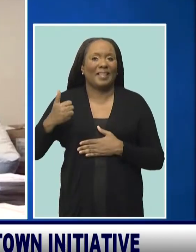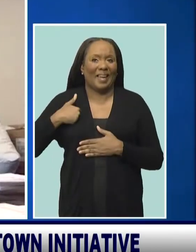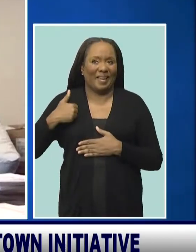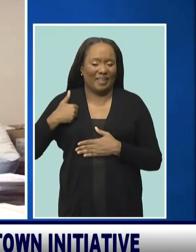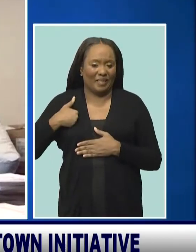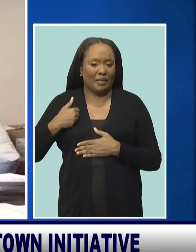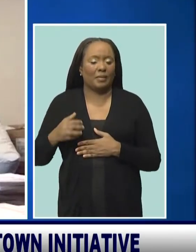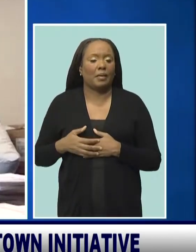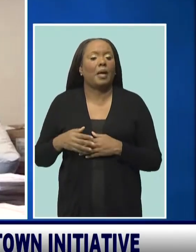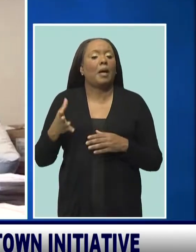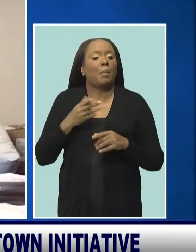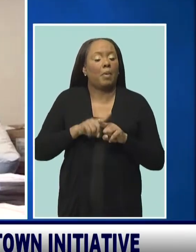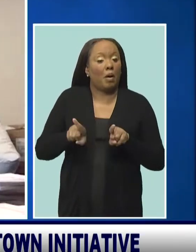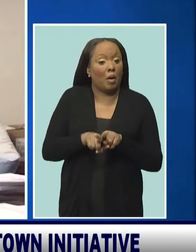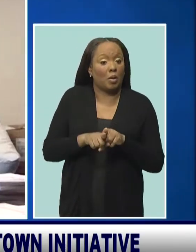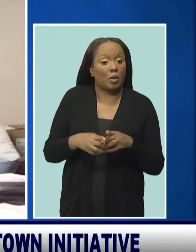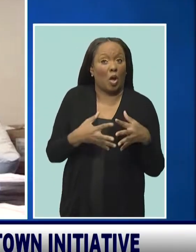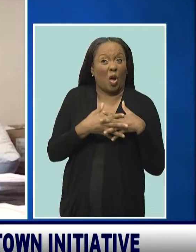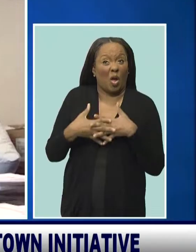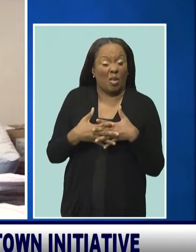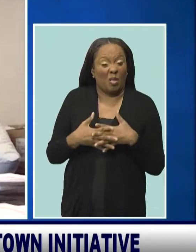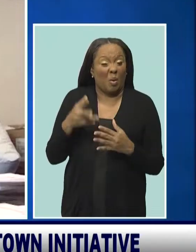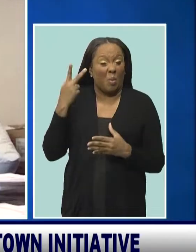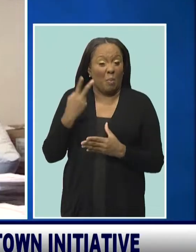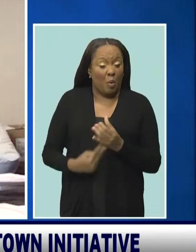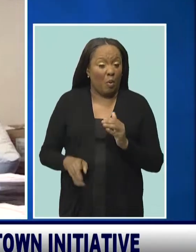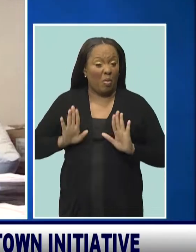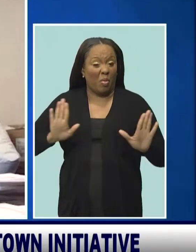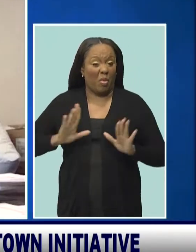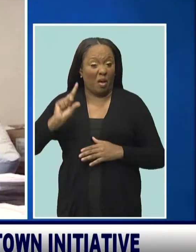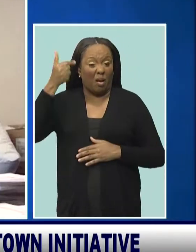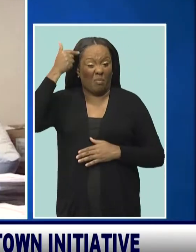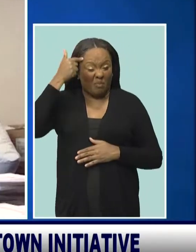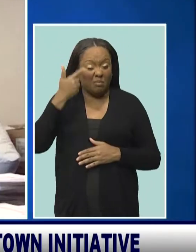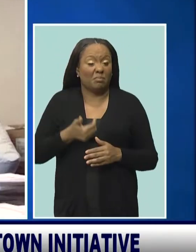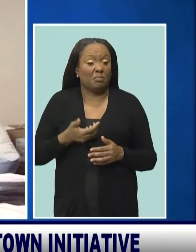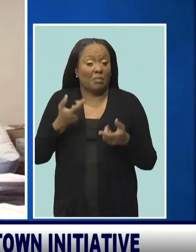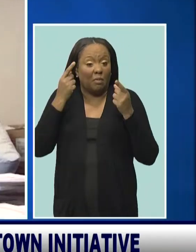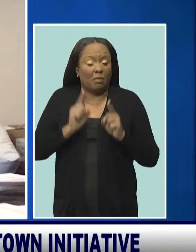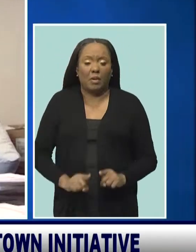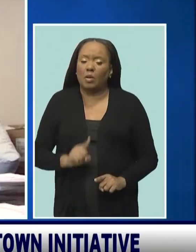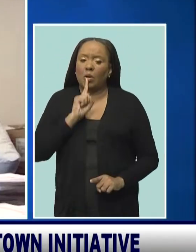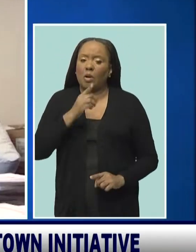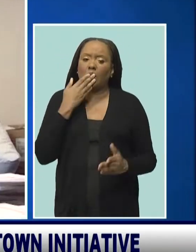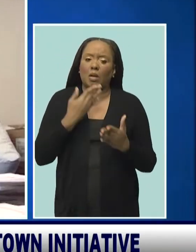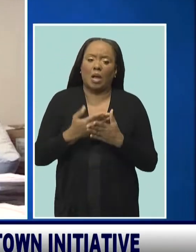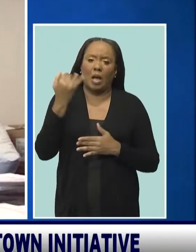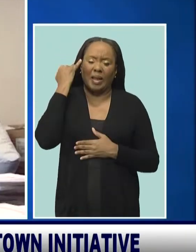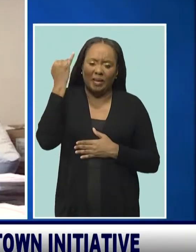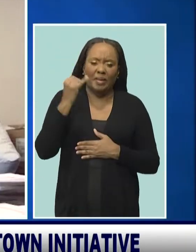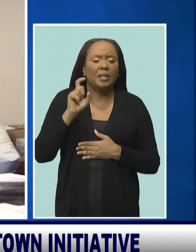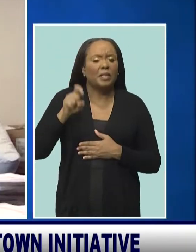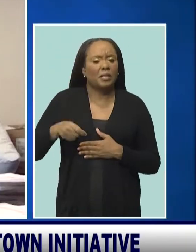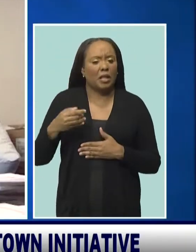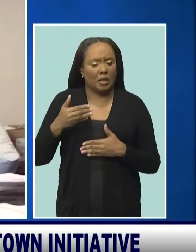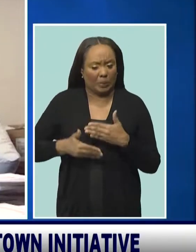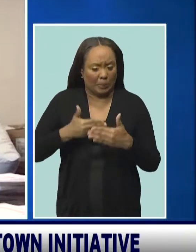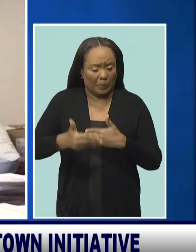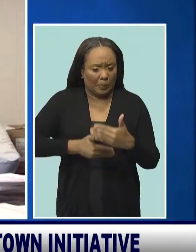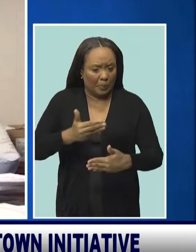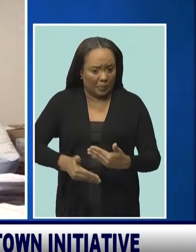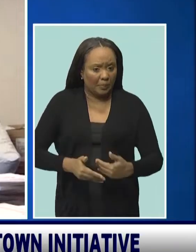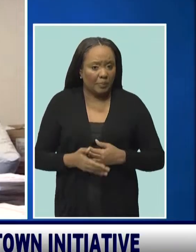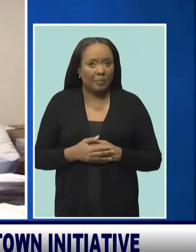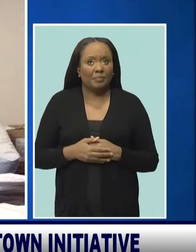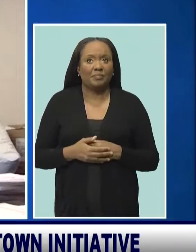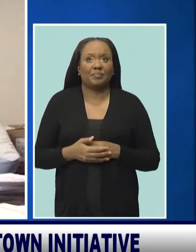IFIs is the United States. And they have agreed, their governments have agreed that this is a good initiative and that it should go on. And therefore,